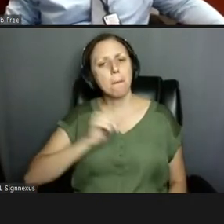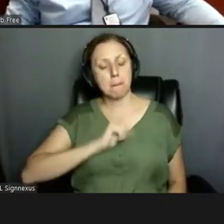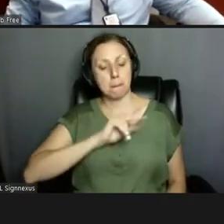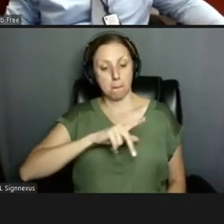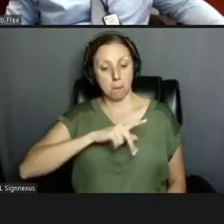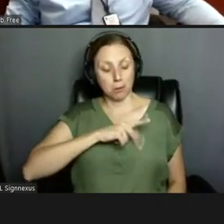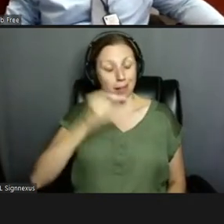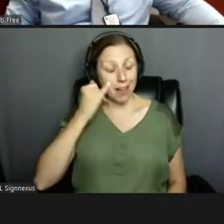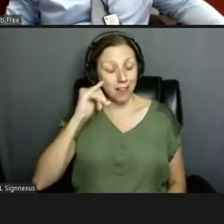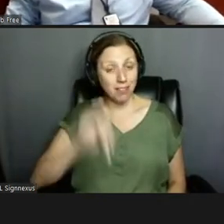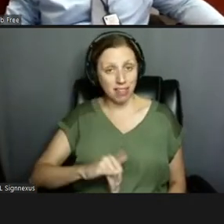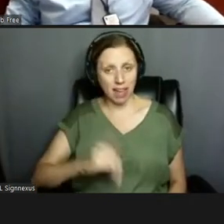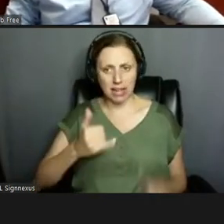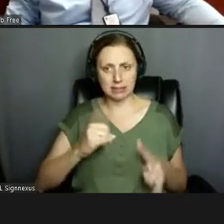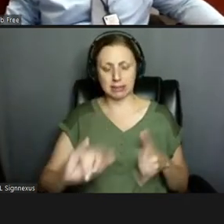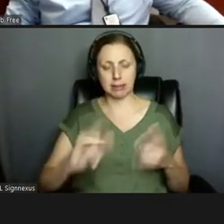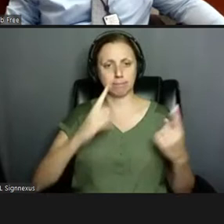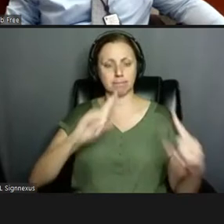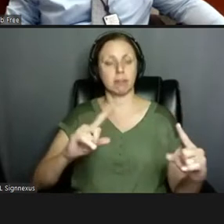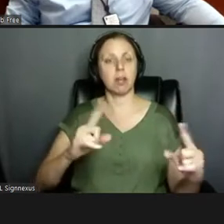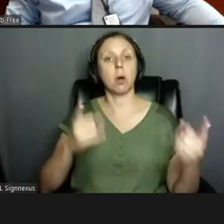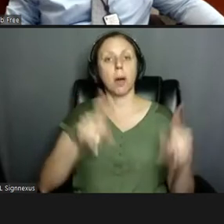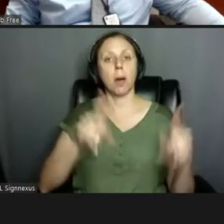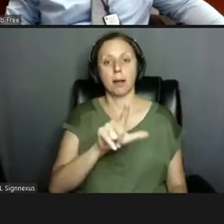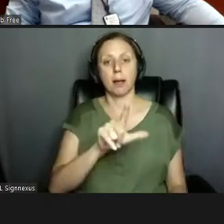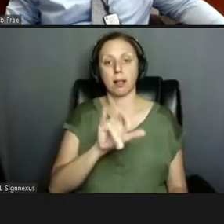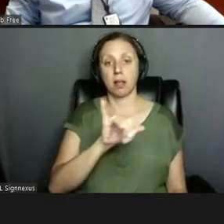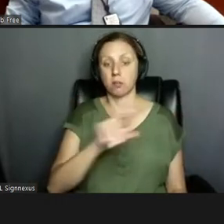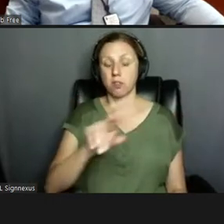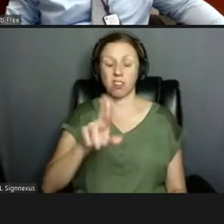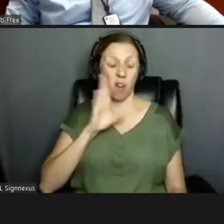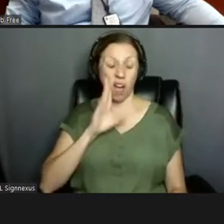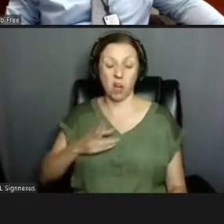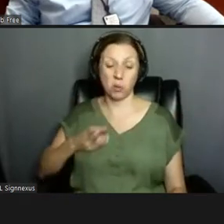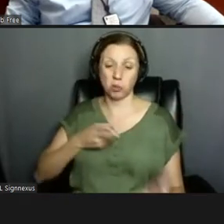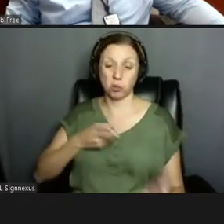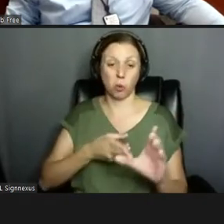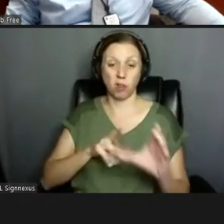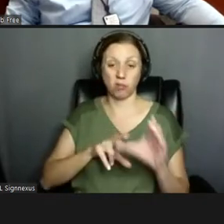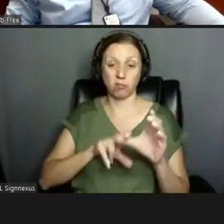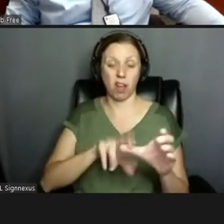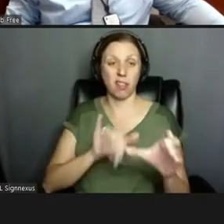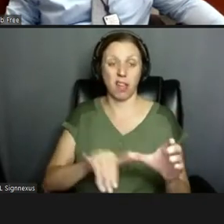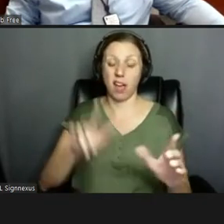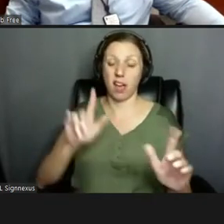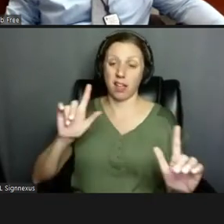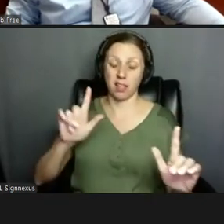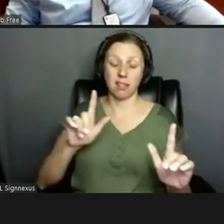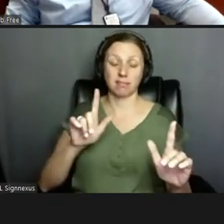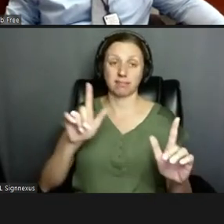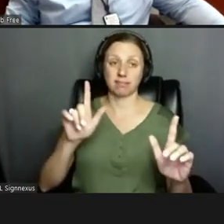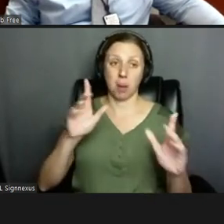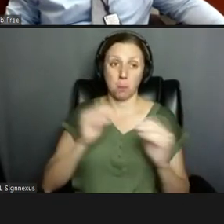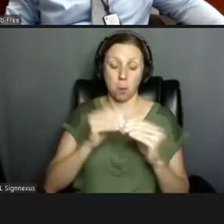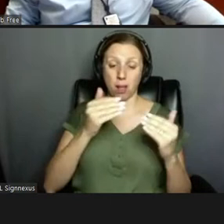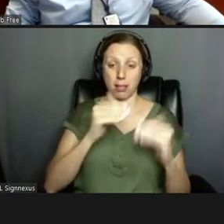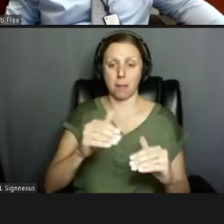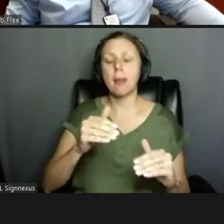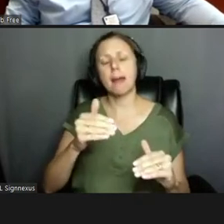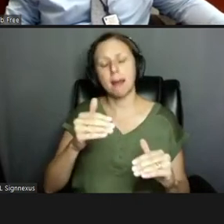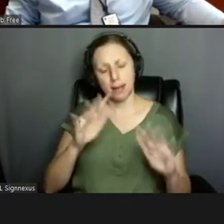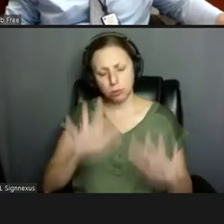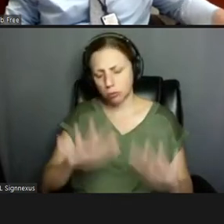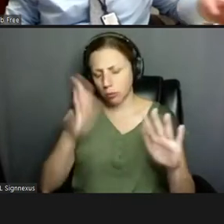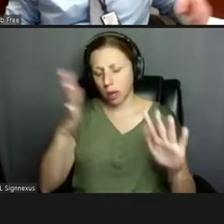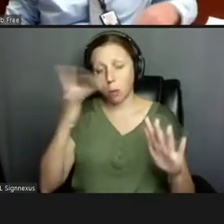this was going to affect, I will ride the Long Island Railroad even less. I mean, and yes, it's great that I have the option to work remotely at times,